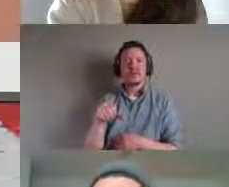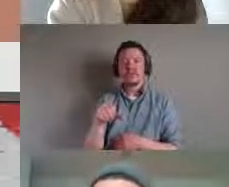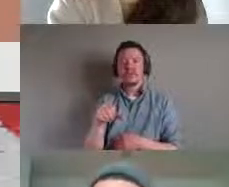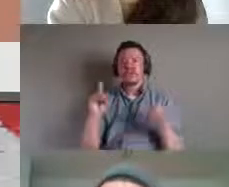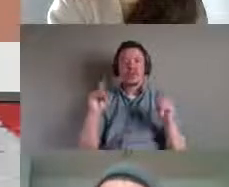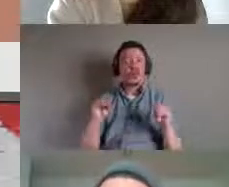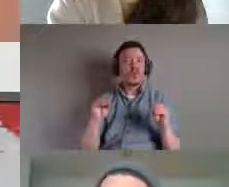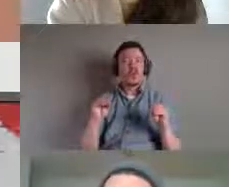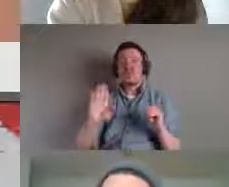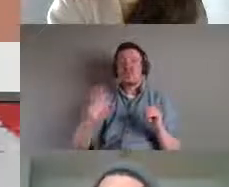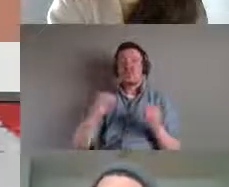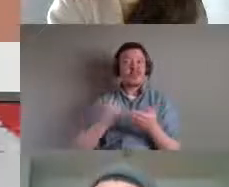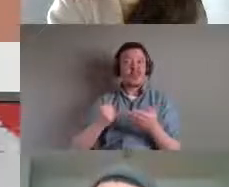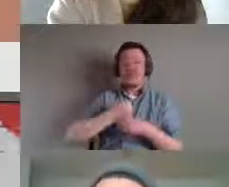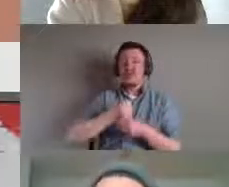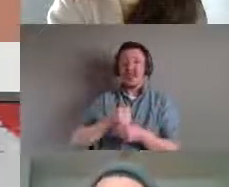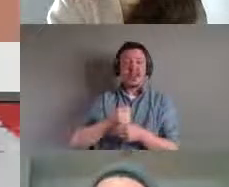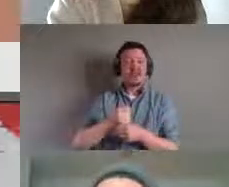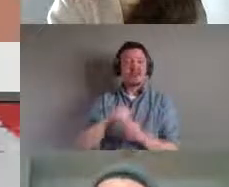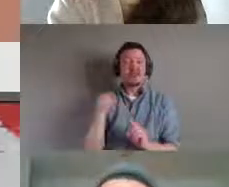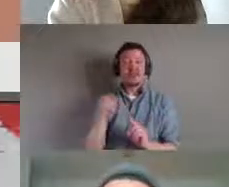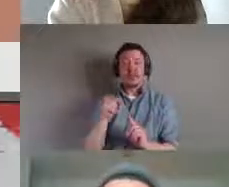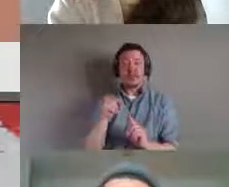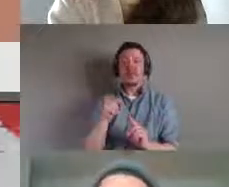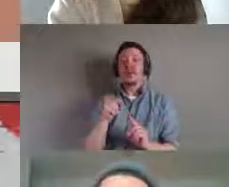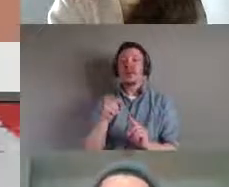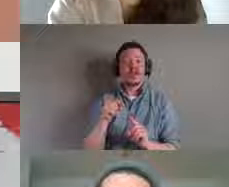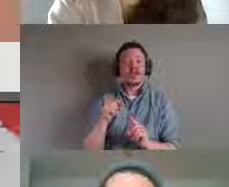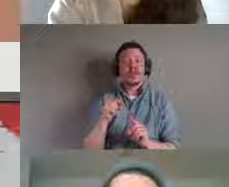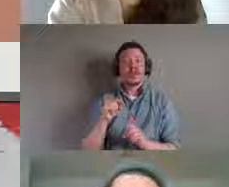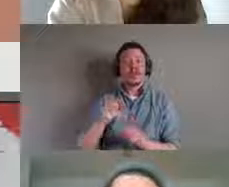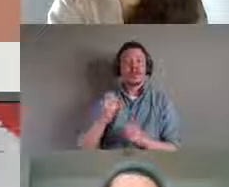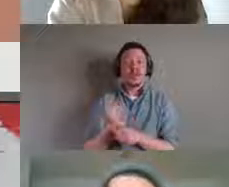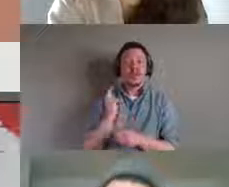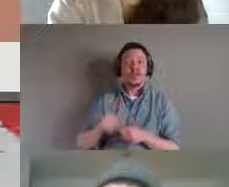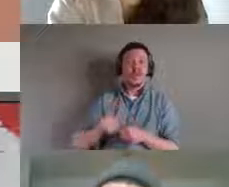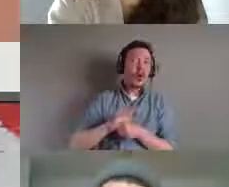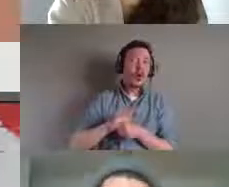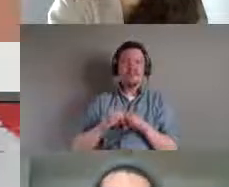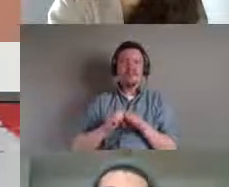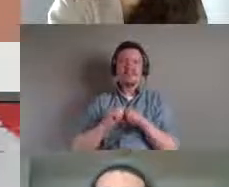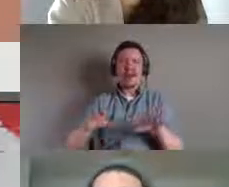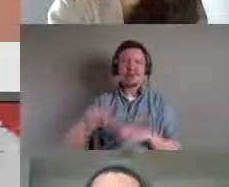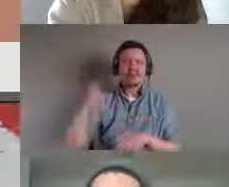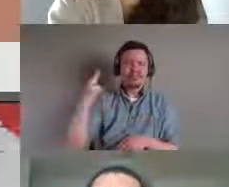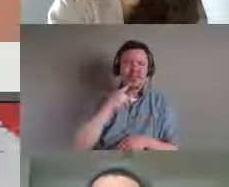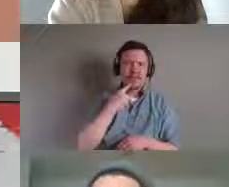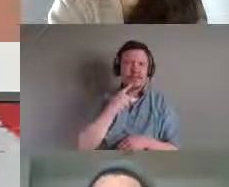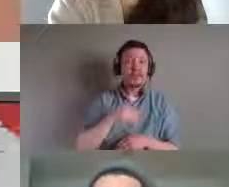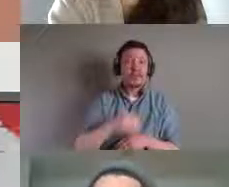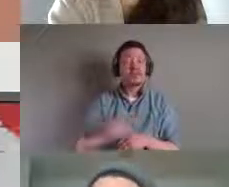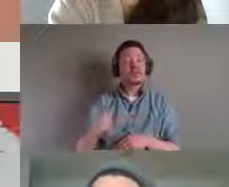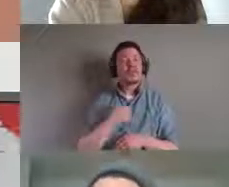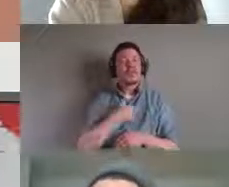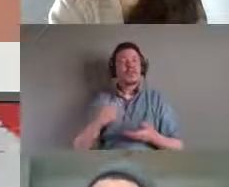their art making practice, especially when we were at the height of the pandemic. We've been partnering